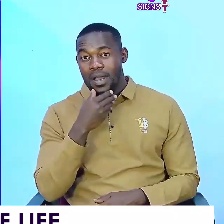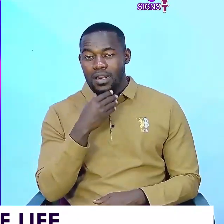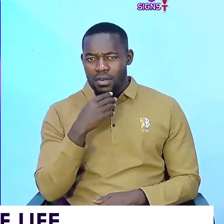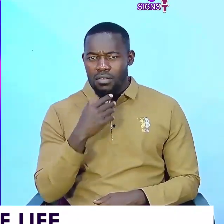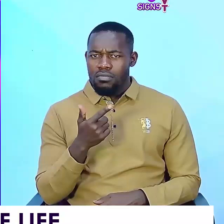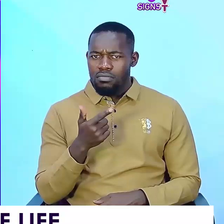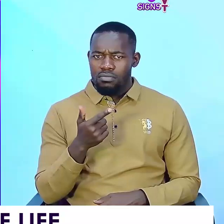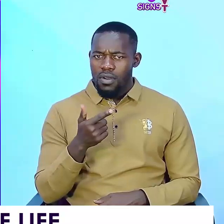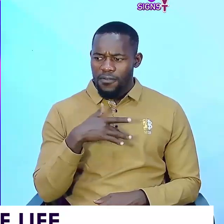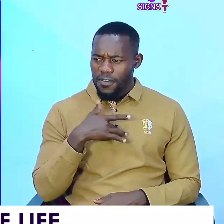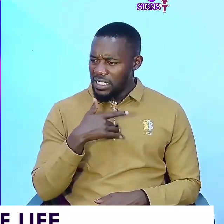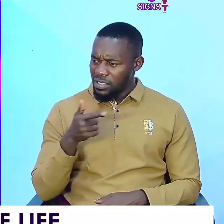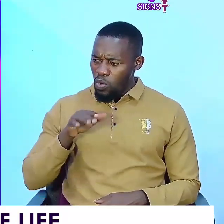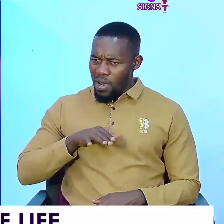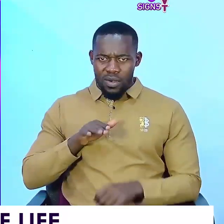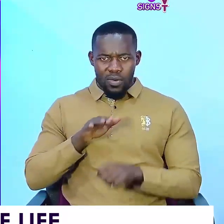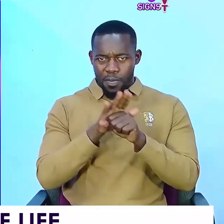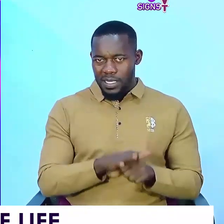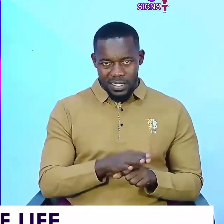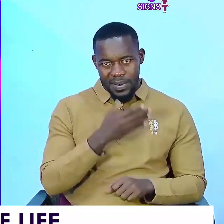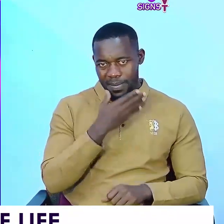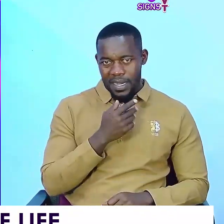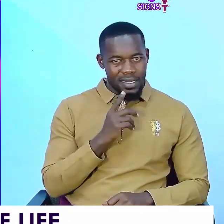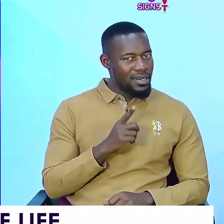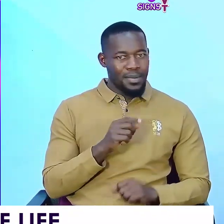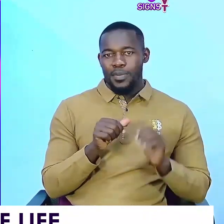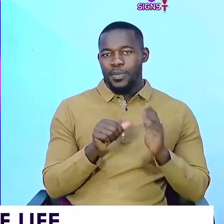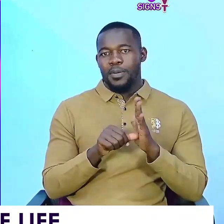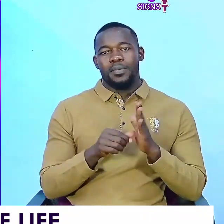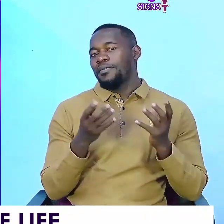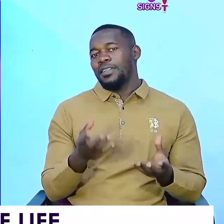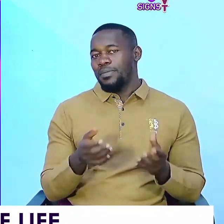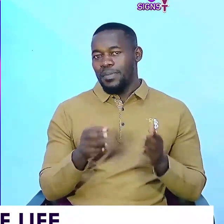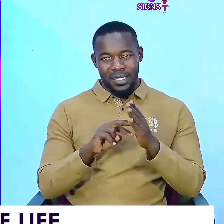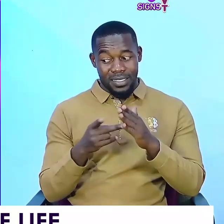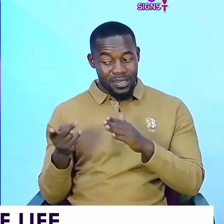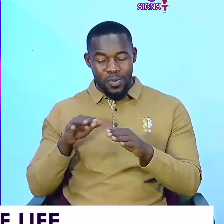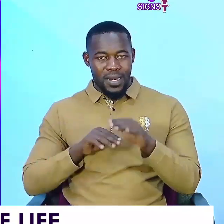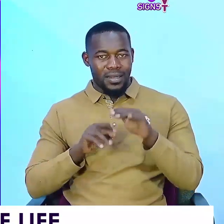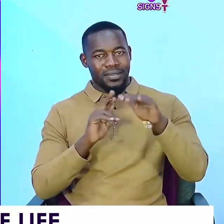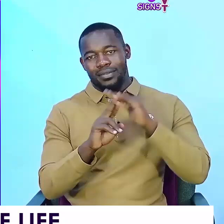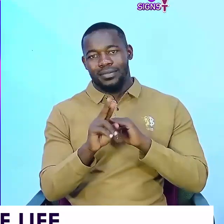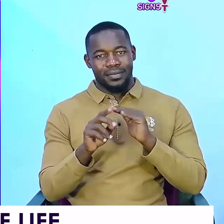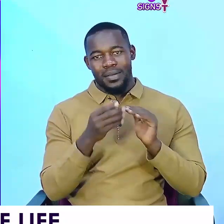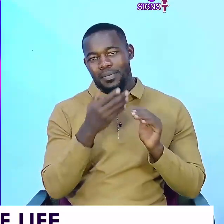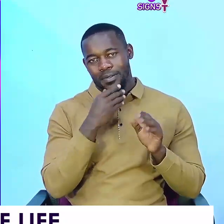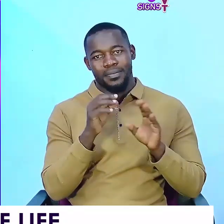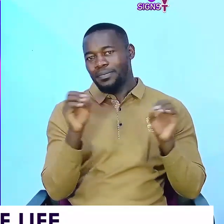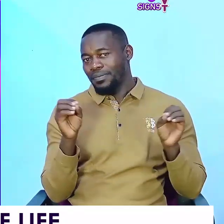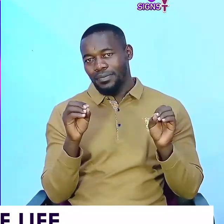saying, I am the man here, Right. chances are very high that respect has gone out of the window. By the time people are